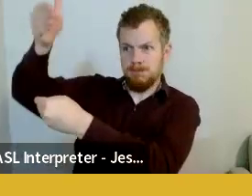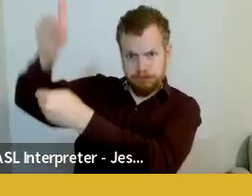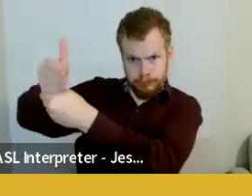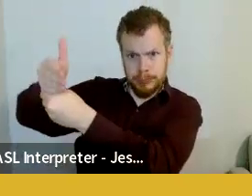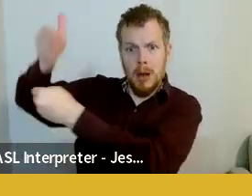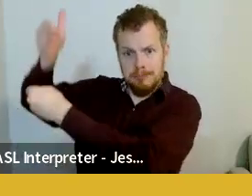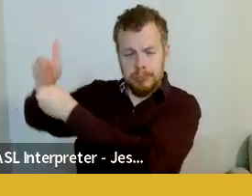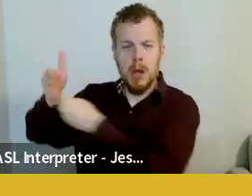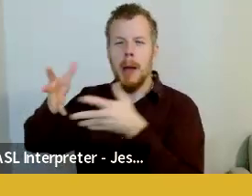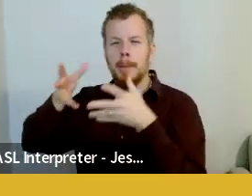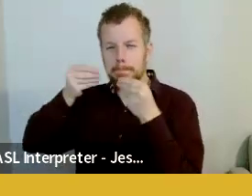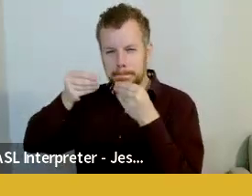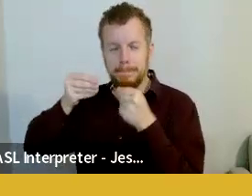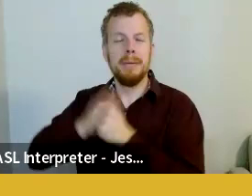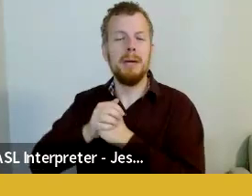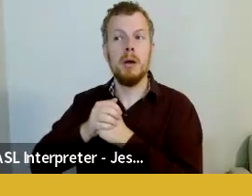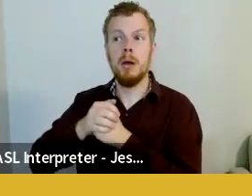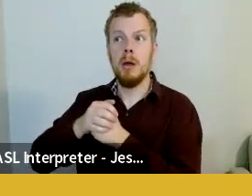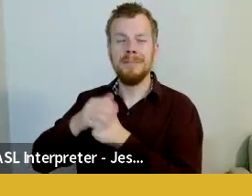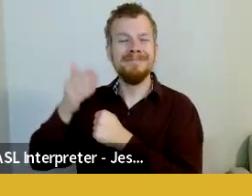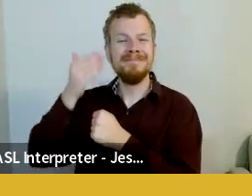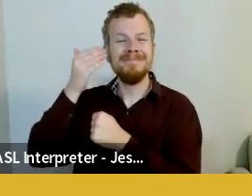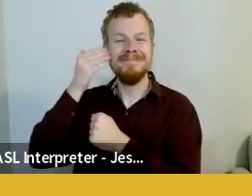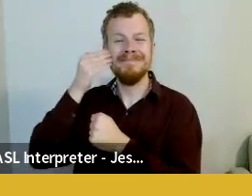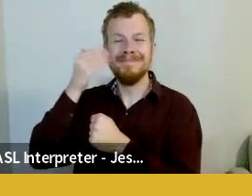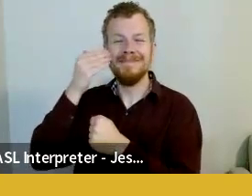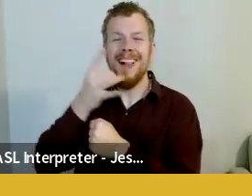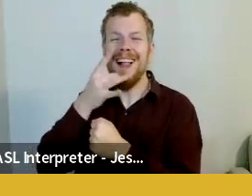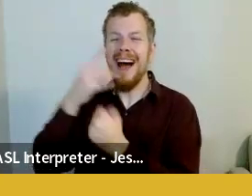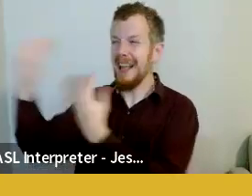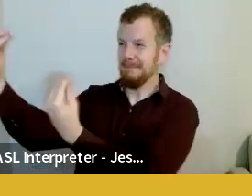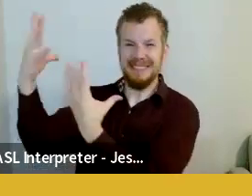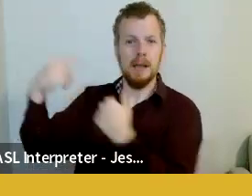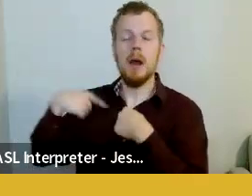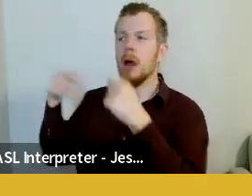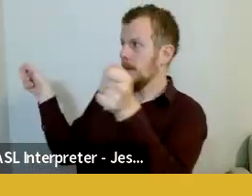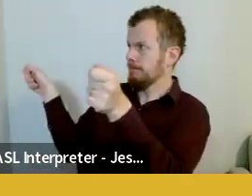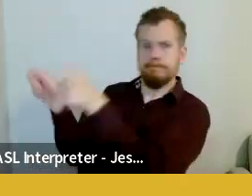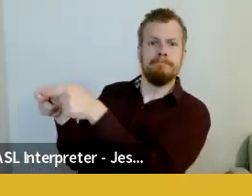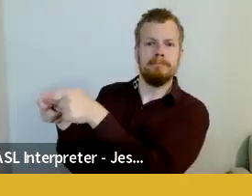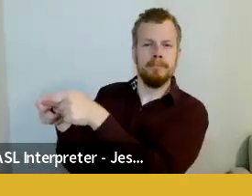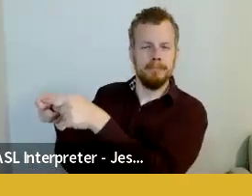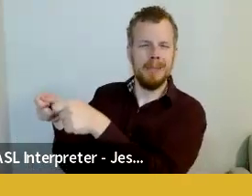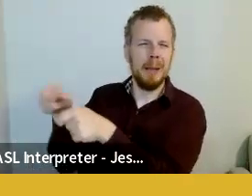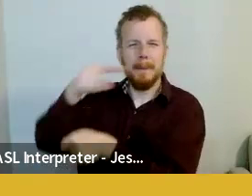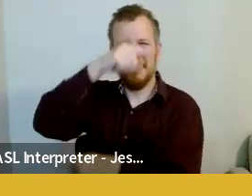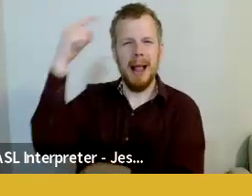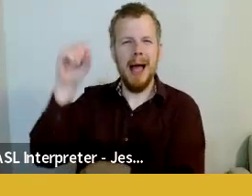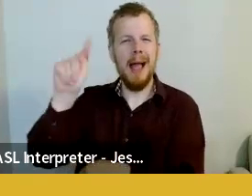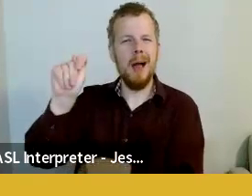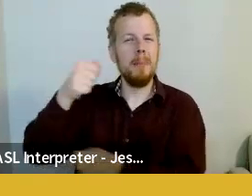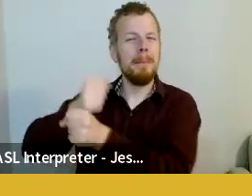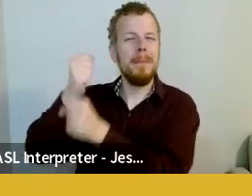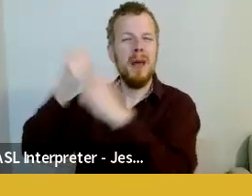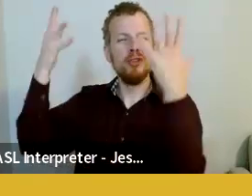we close our curtains and blinds during the day. I have blackout curtains within my own home, so that does help a